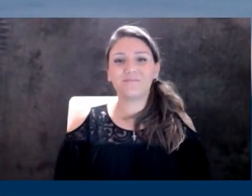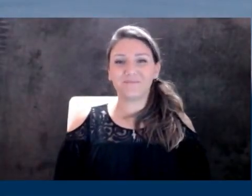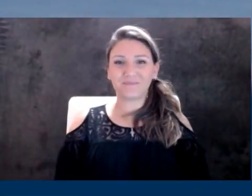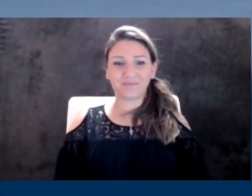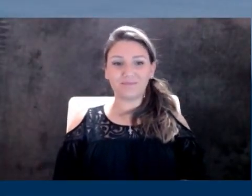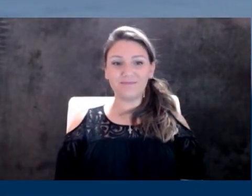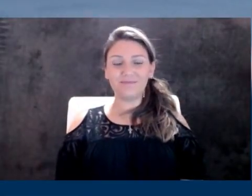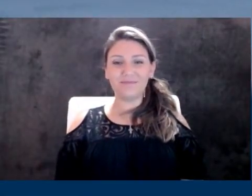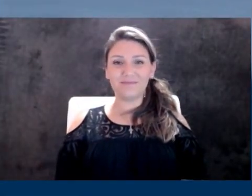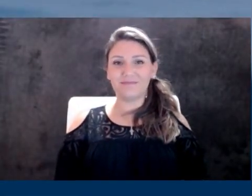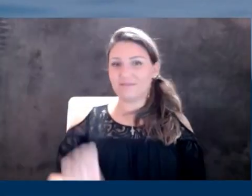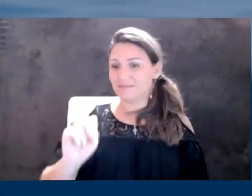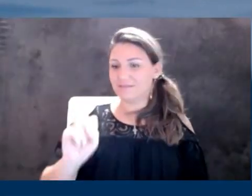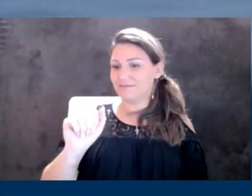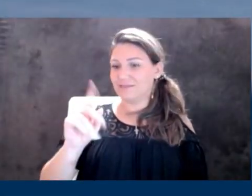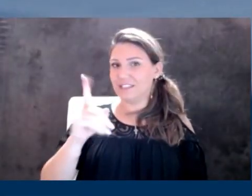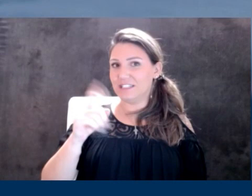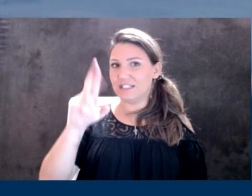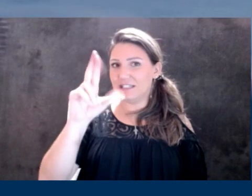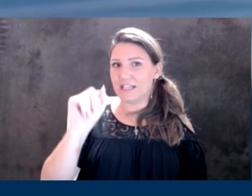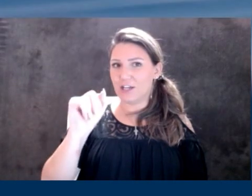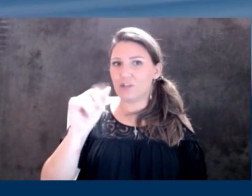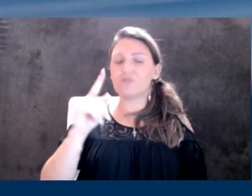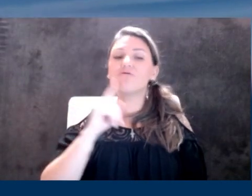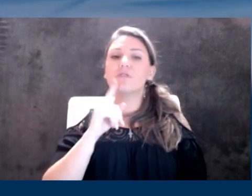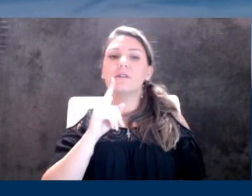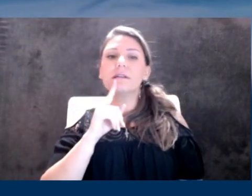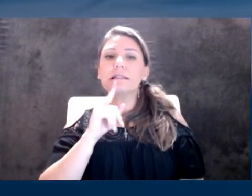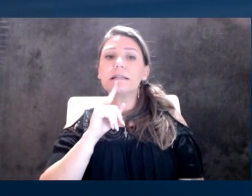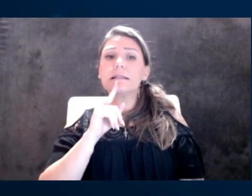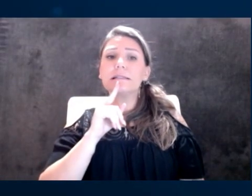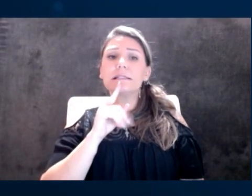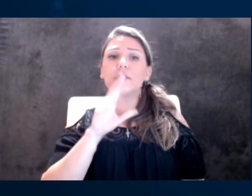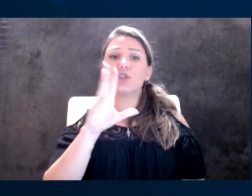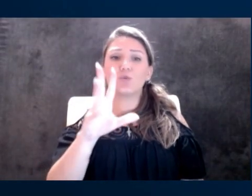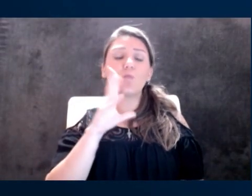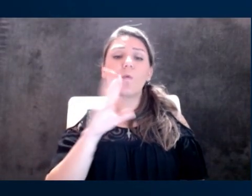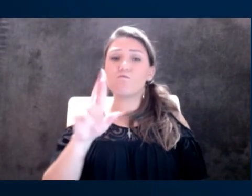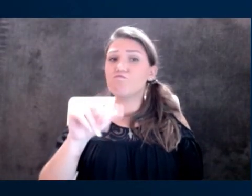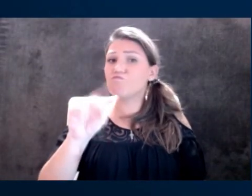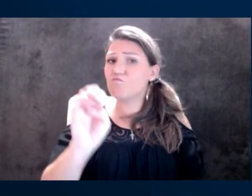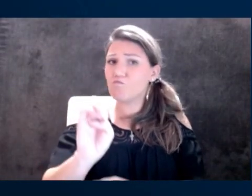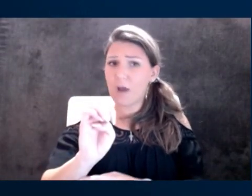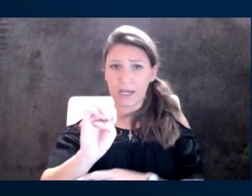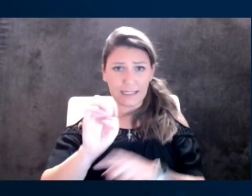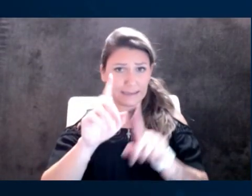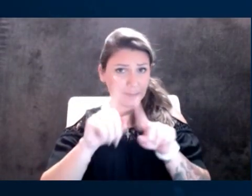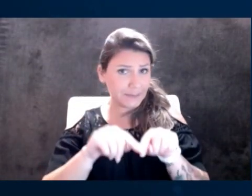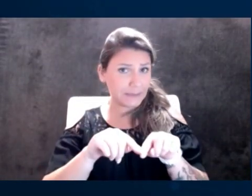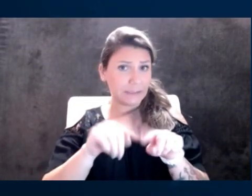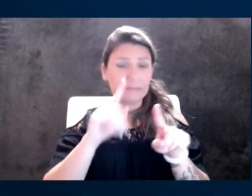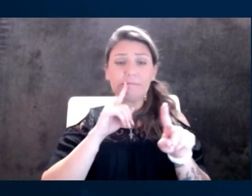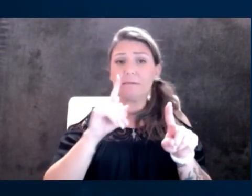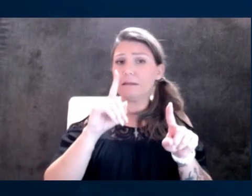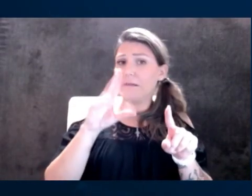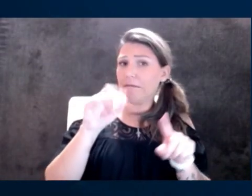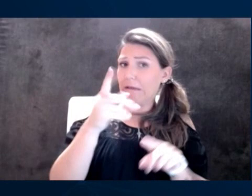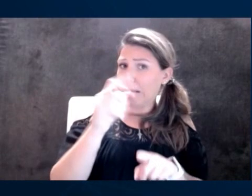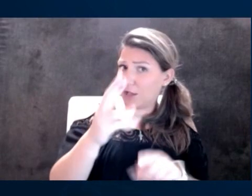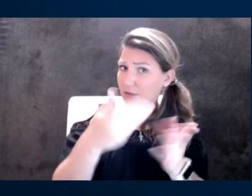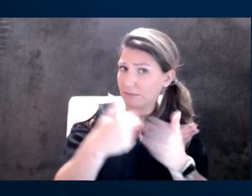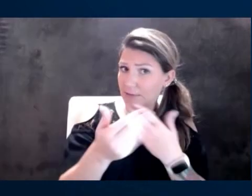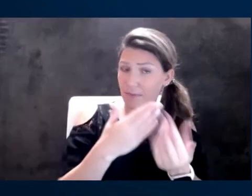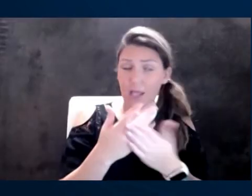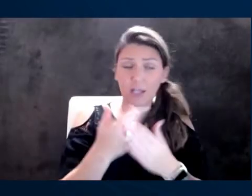Sandra wants to know, does racial diversity matter in clinical trials for breast cancer? Or is cancer cancer? It doesn't matter. Or is there